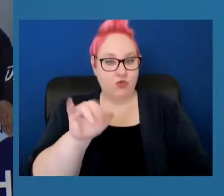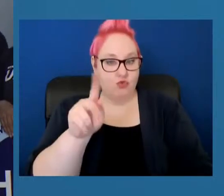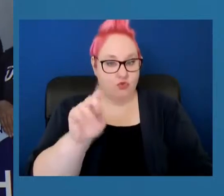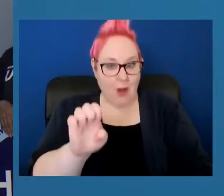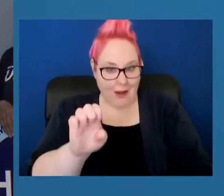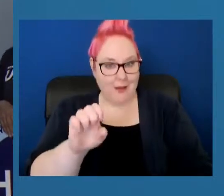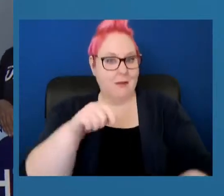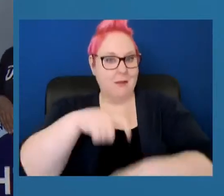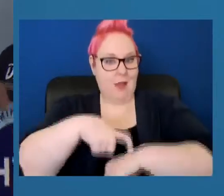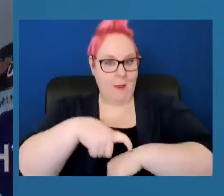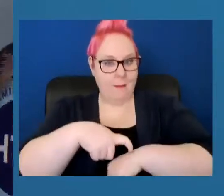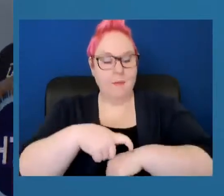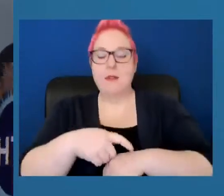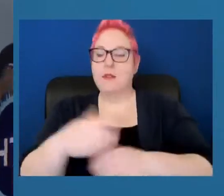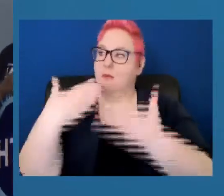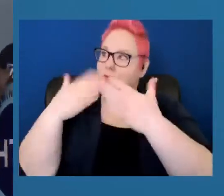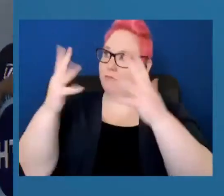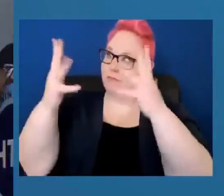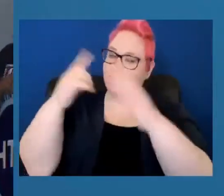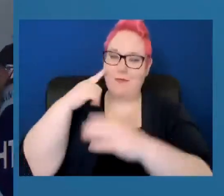So give it up to Rich.